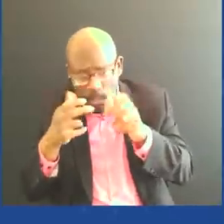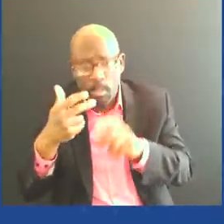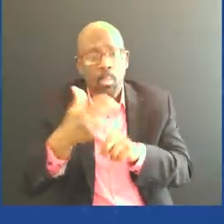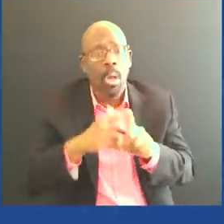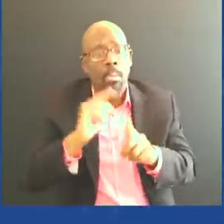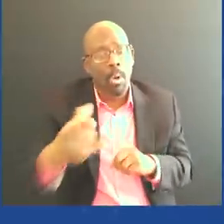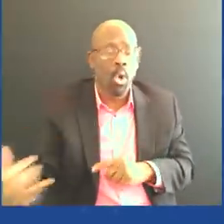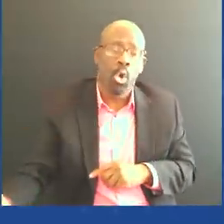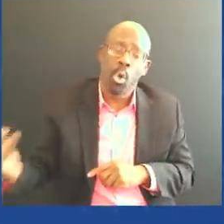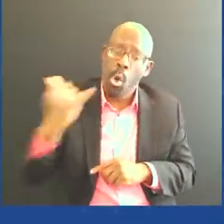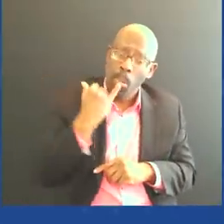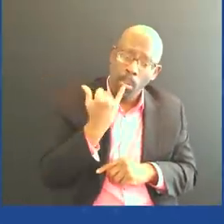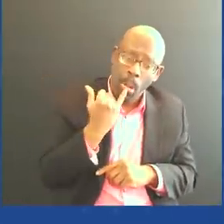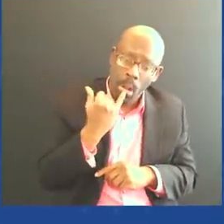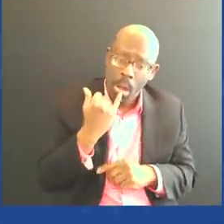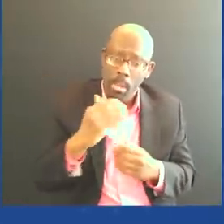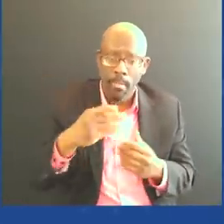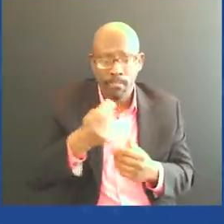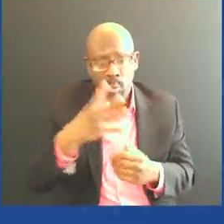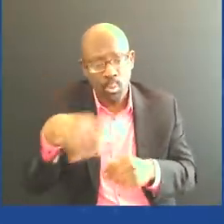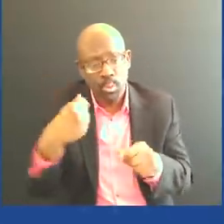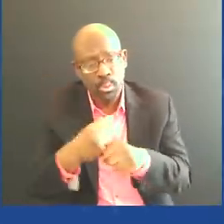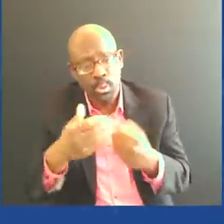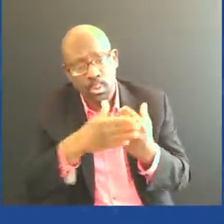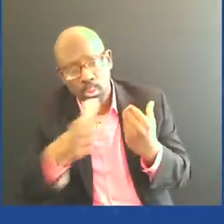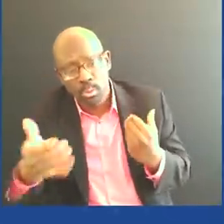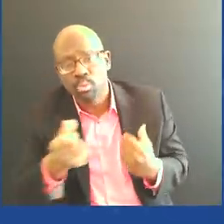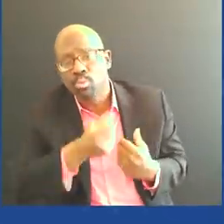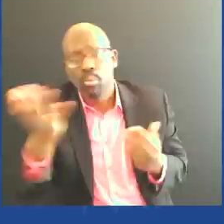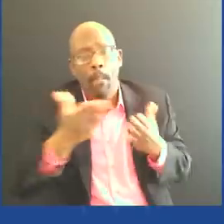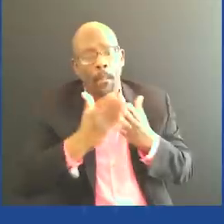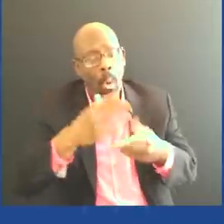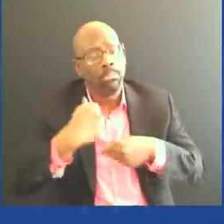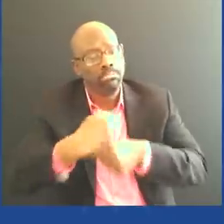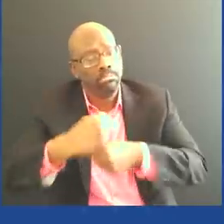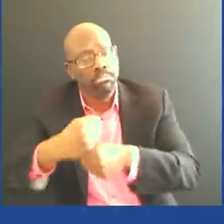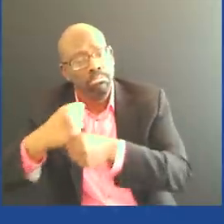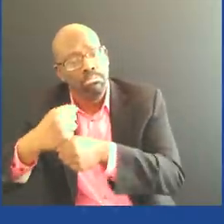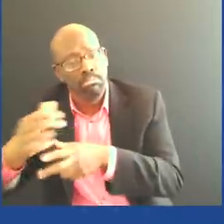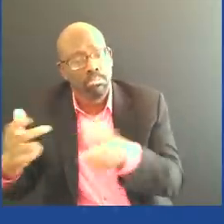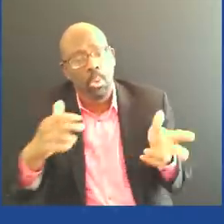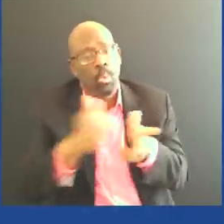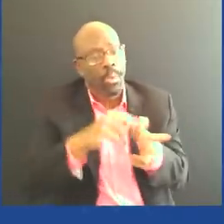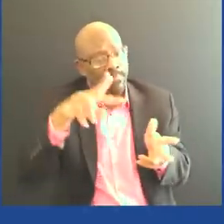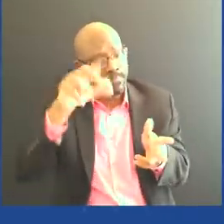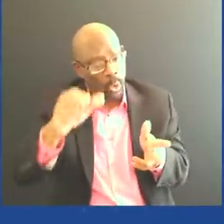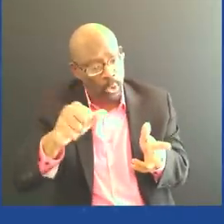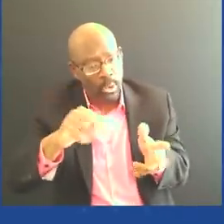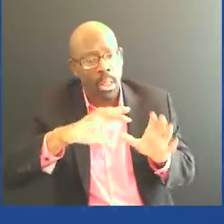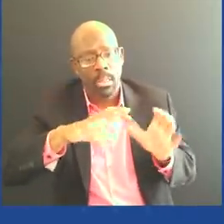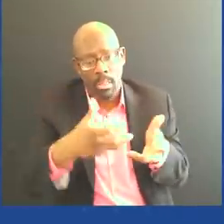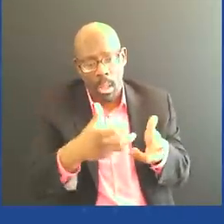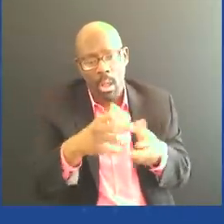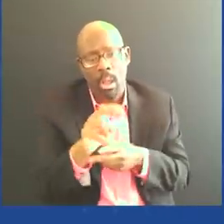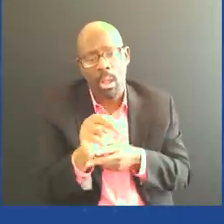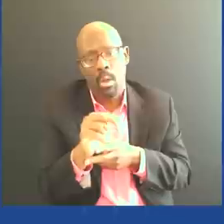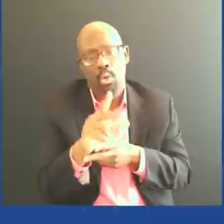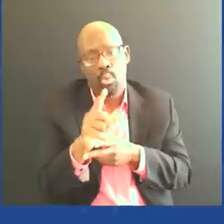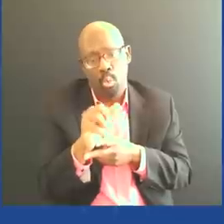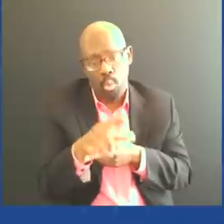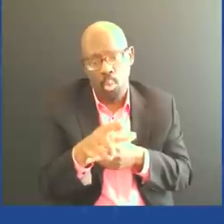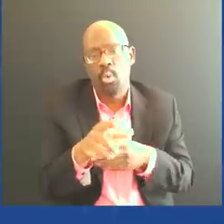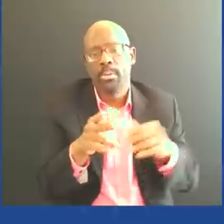of years, several ships, brand-new Virginia-class nuclear submarines, would be built, and the first one off the line would be named